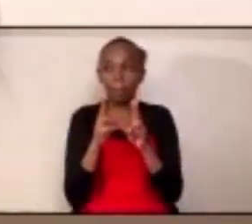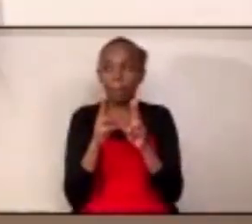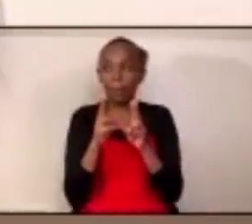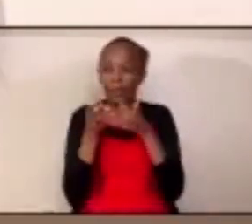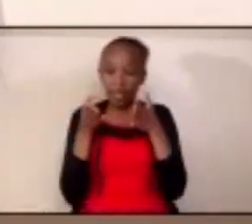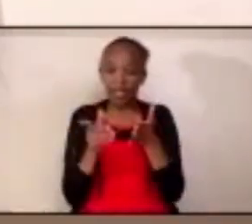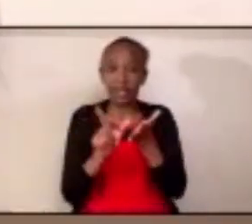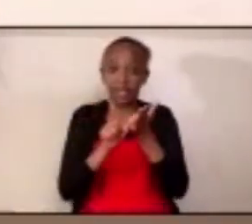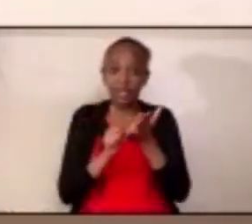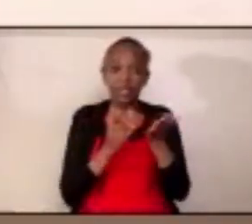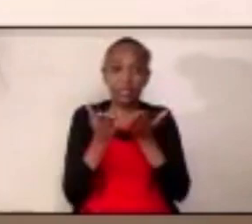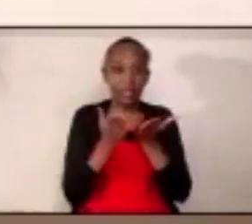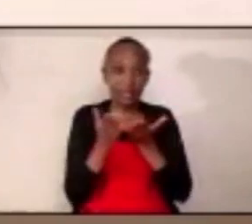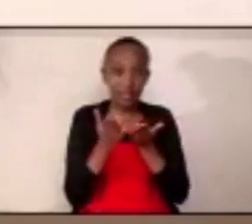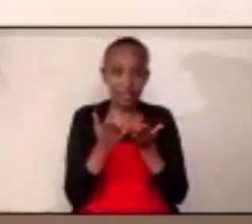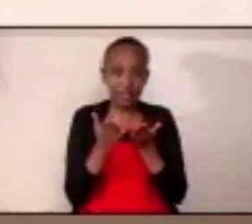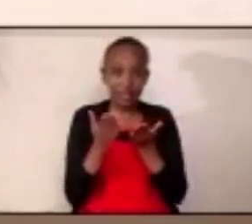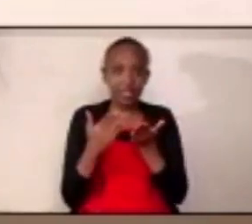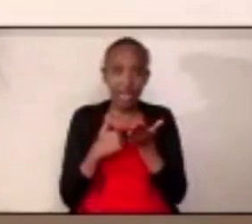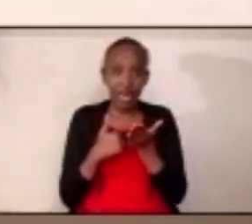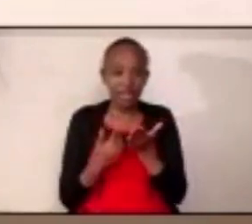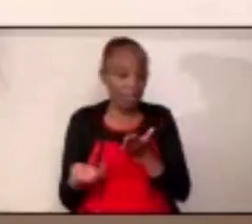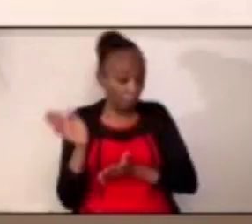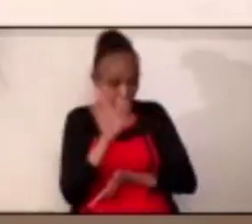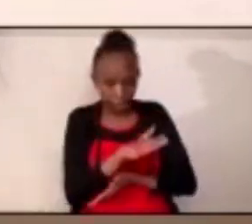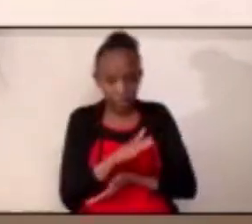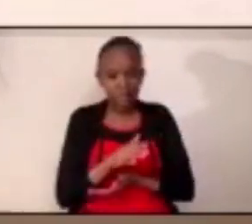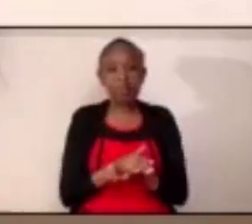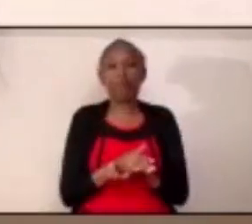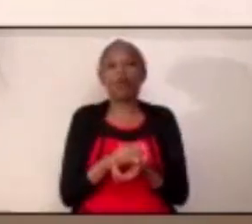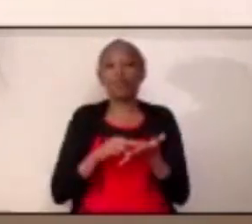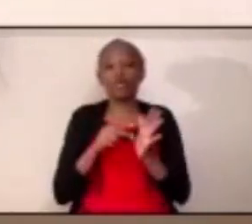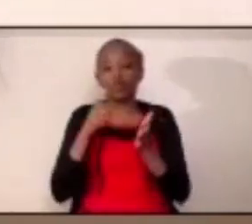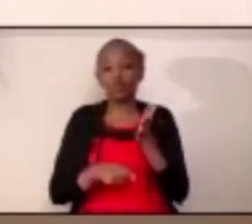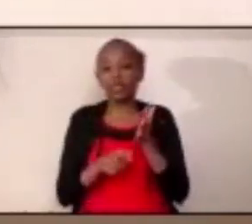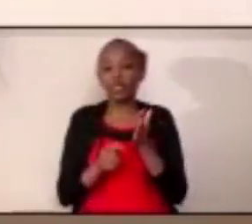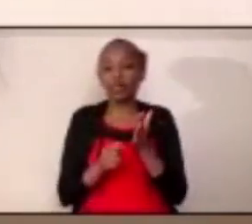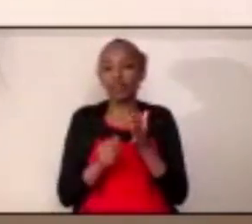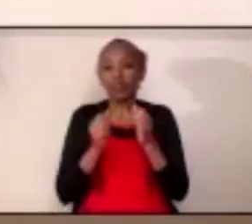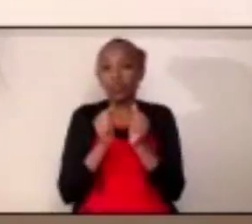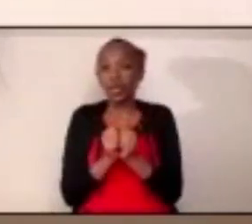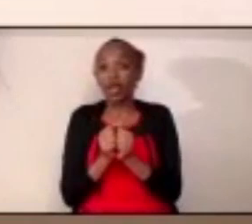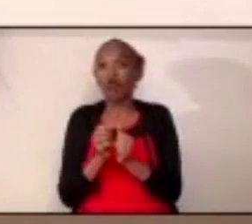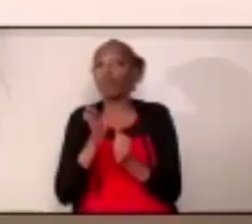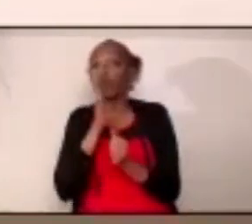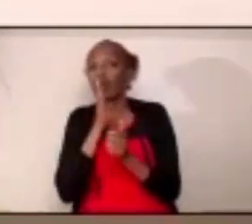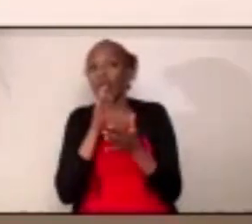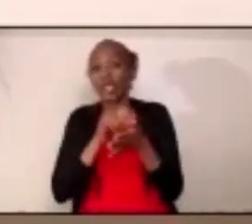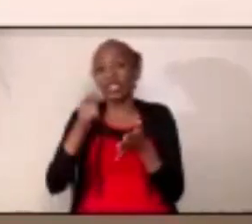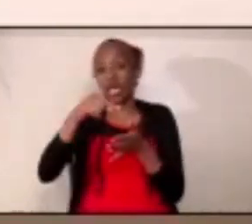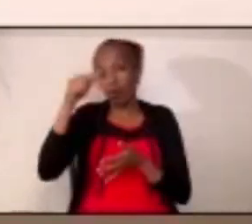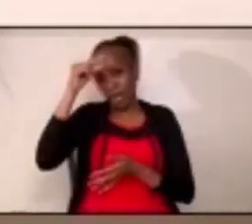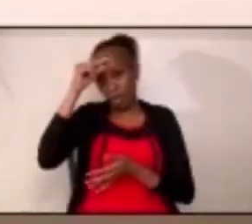these debt servicing has had to resume, which means on top of the borrowing that our governments